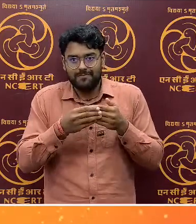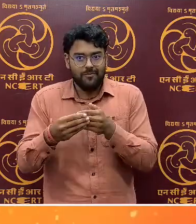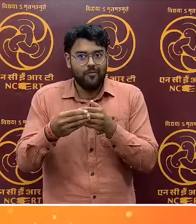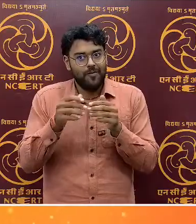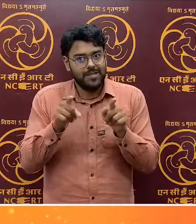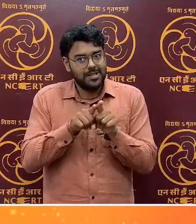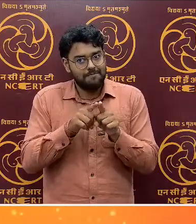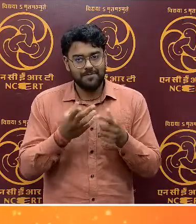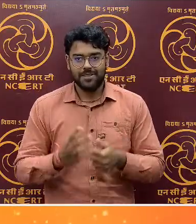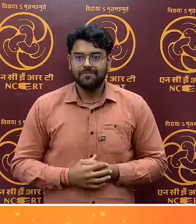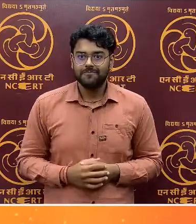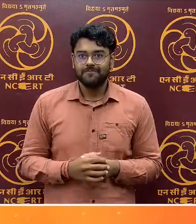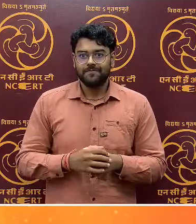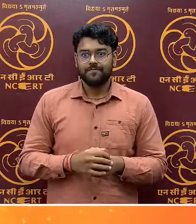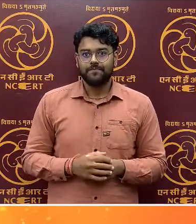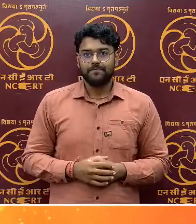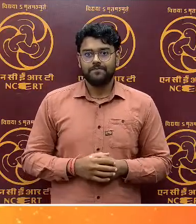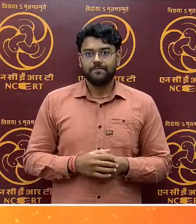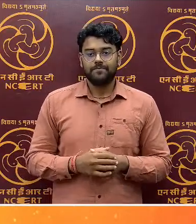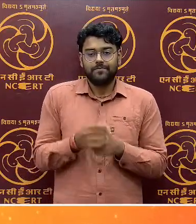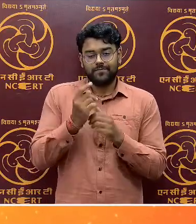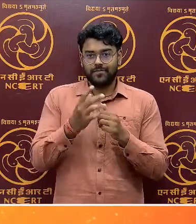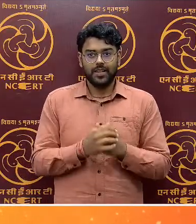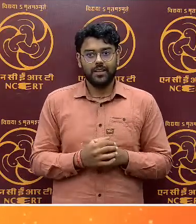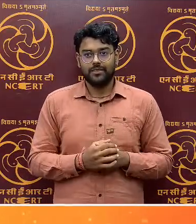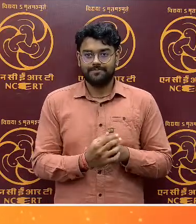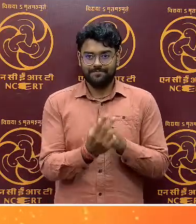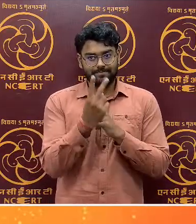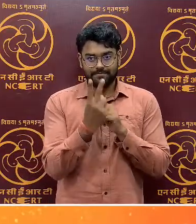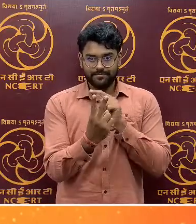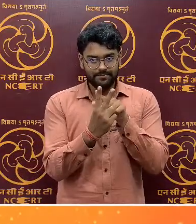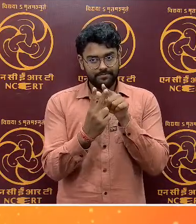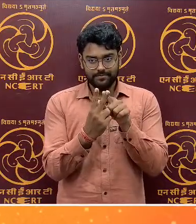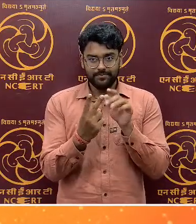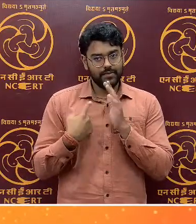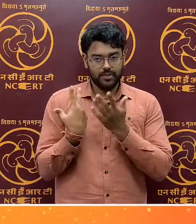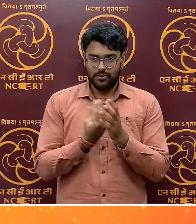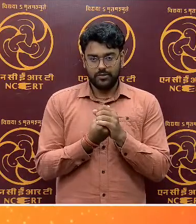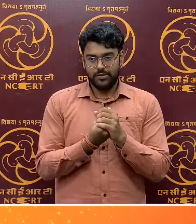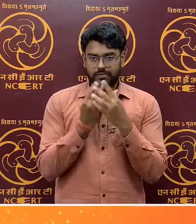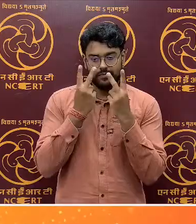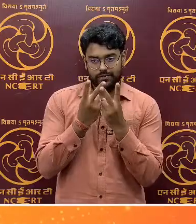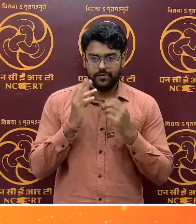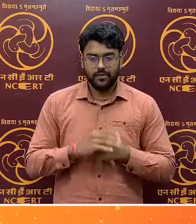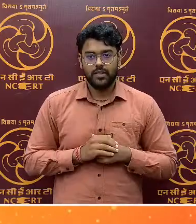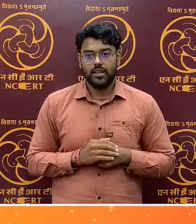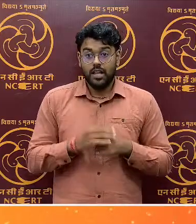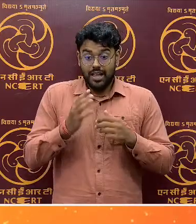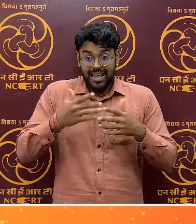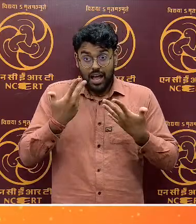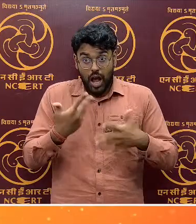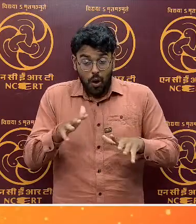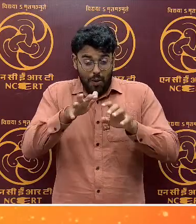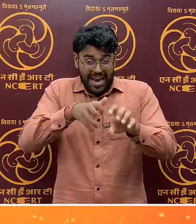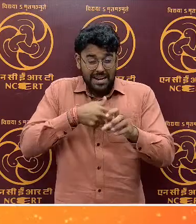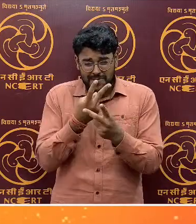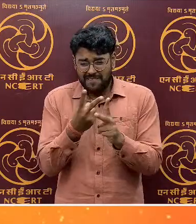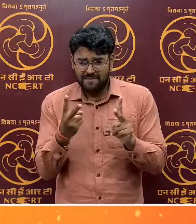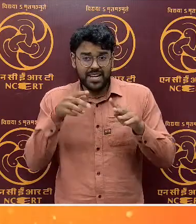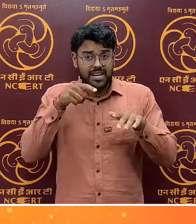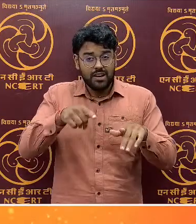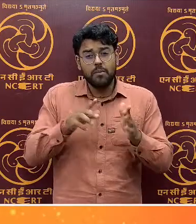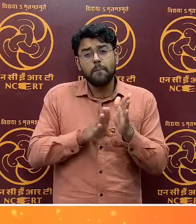So yes, that is the two main pathways that we shows, that how the organisms